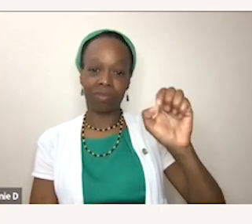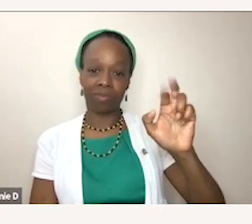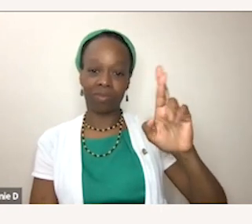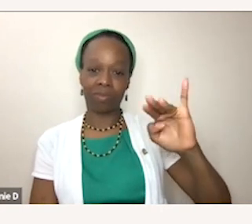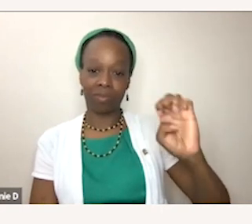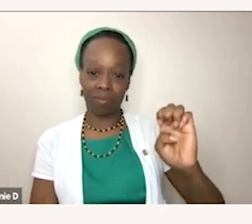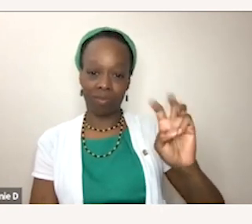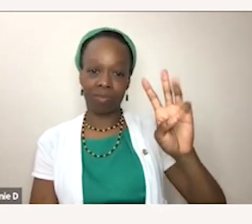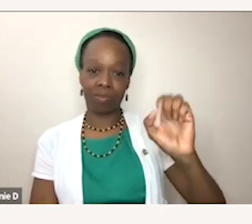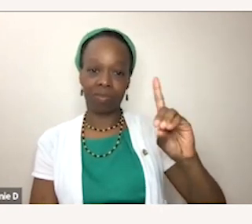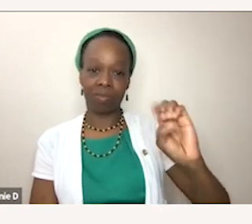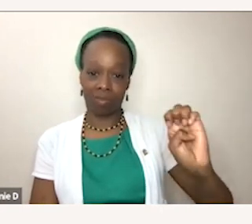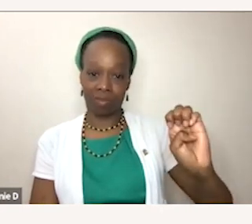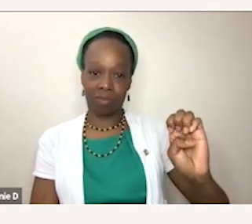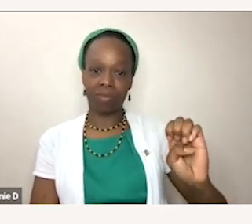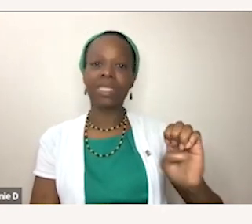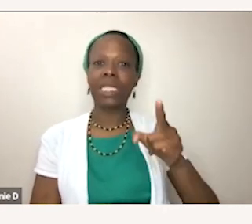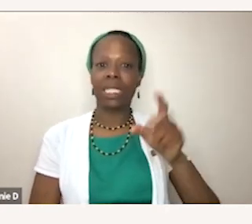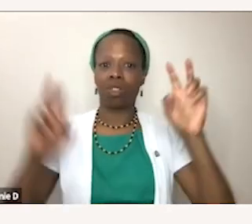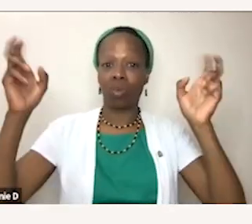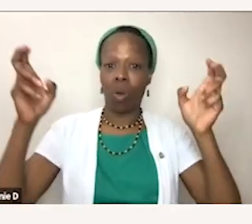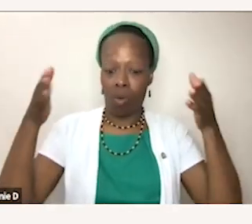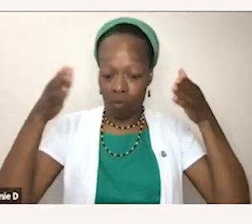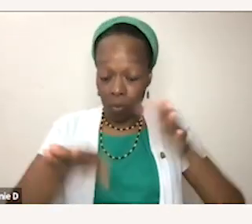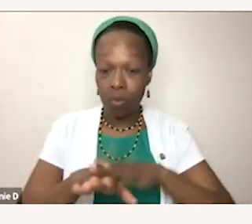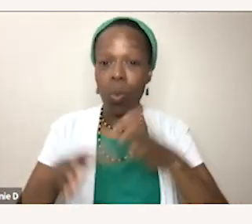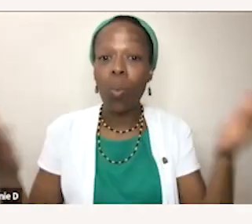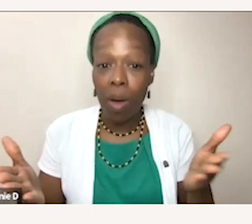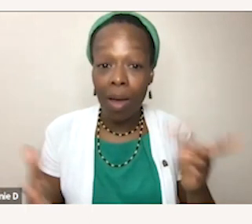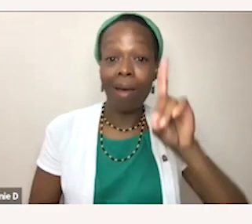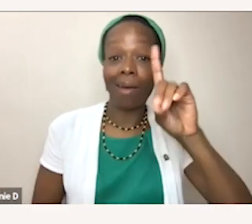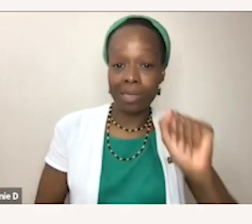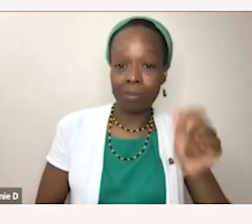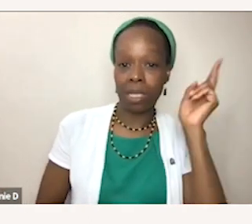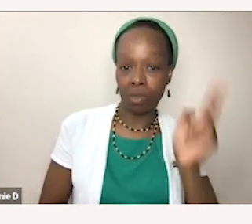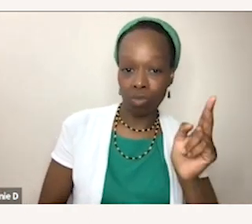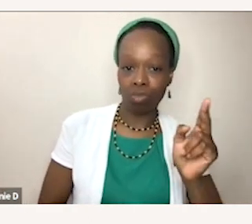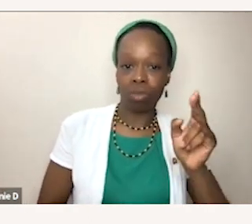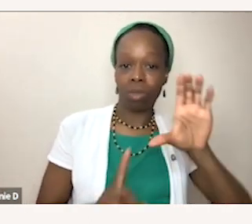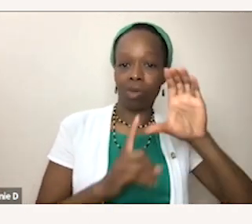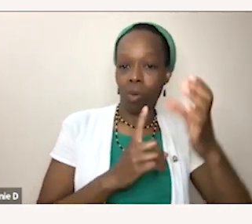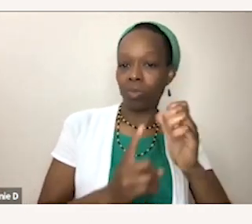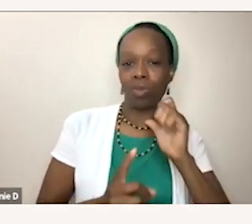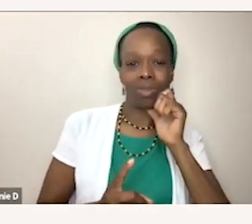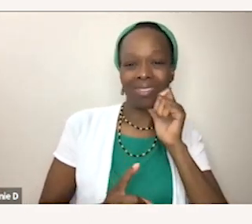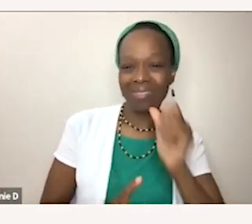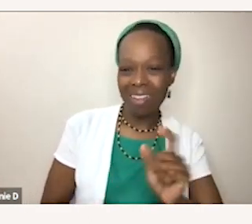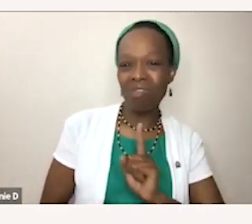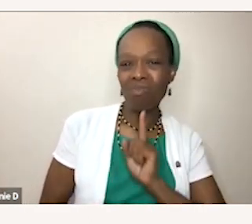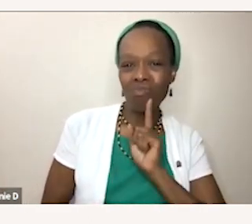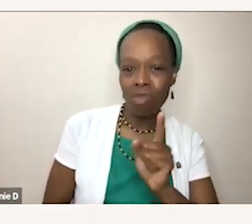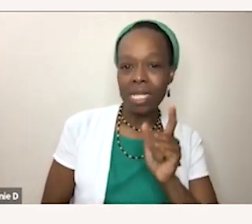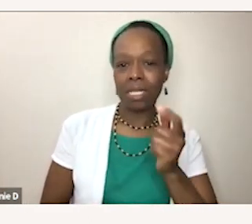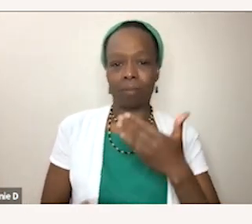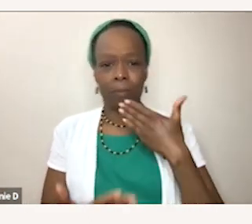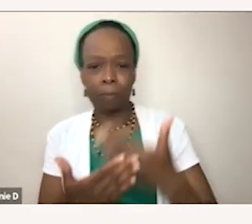the fact that disability history and culture isn't really something that we're familiar with,